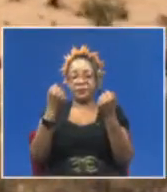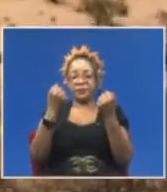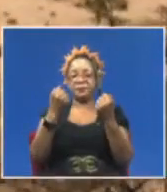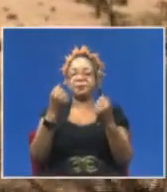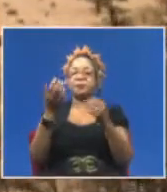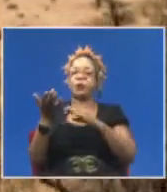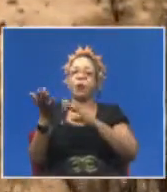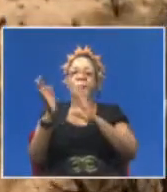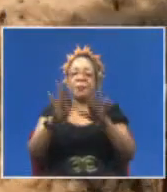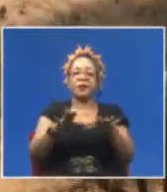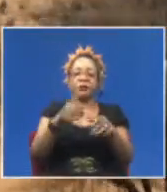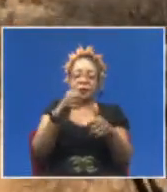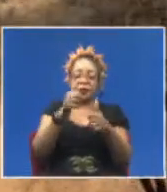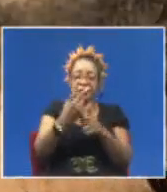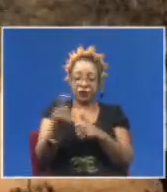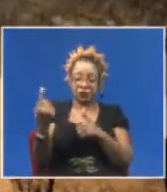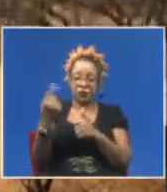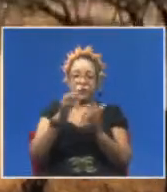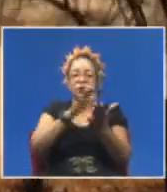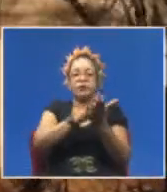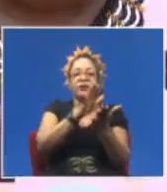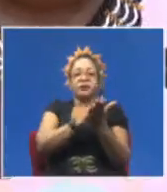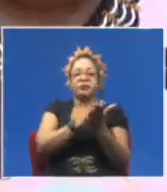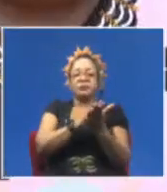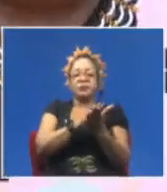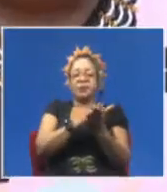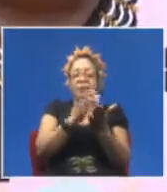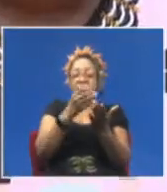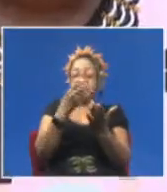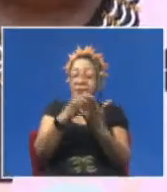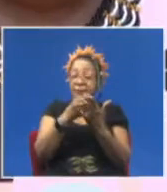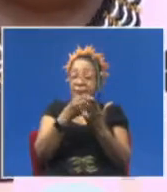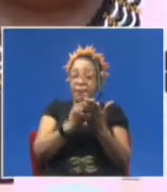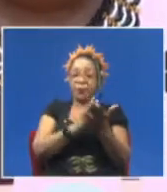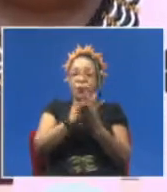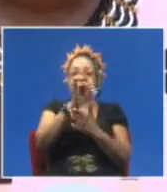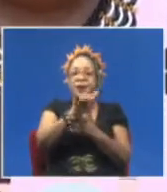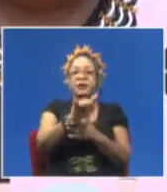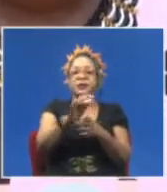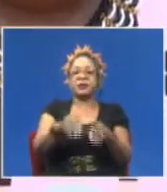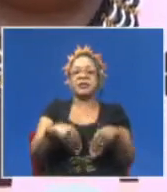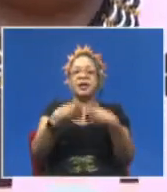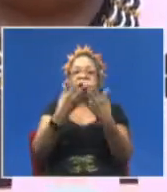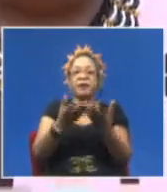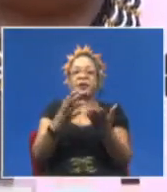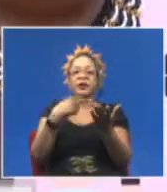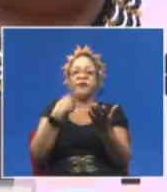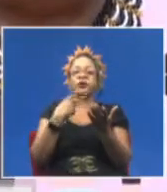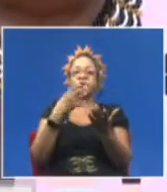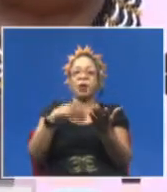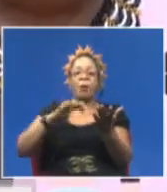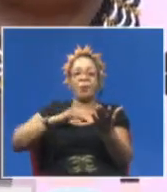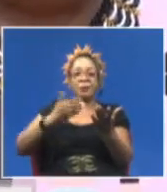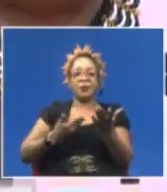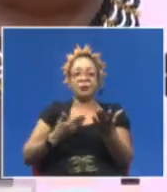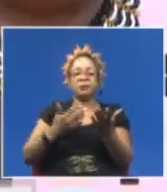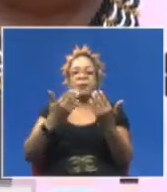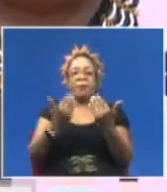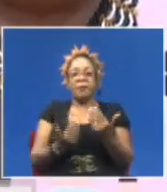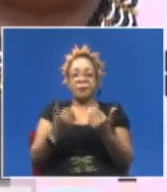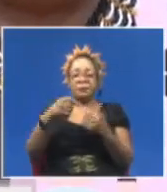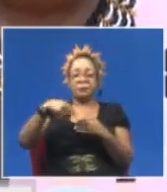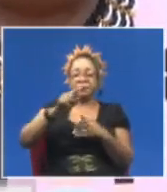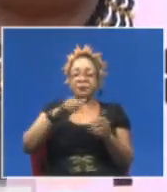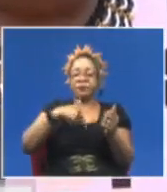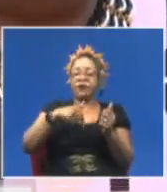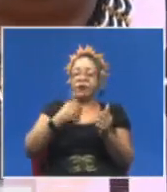conservancy that these women are from as a conservation fee. Through this, it has really given a voice to our women. Our women are now feeling